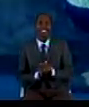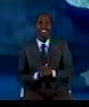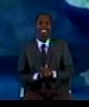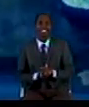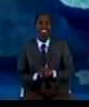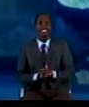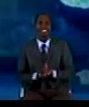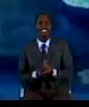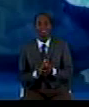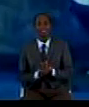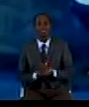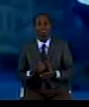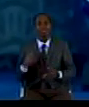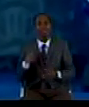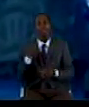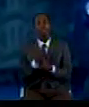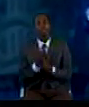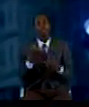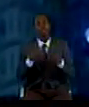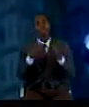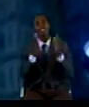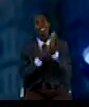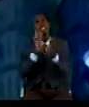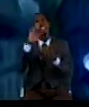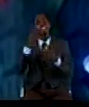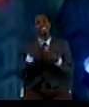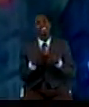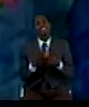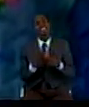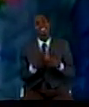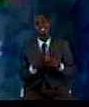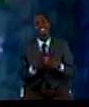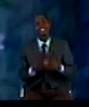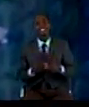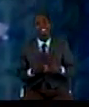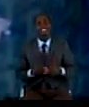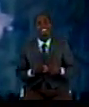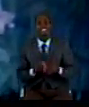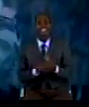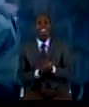My Lord, and we just want to praise your name.